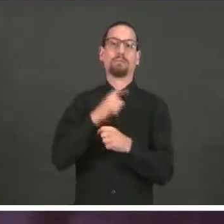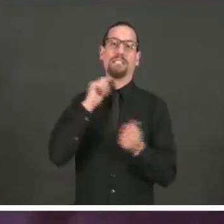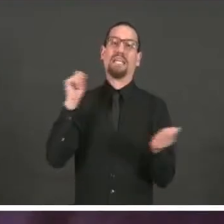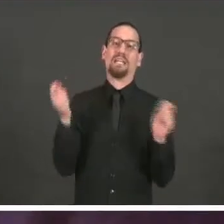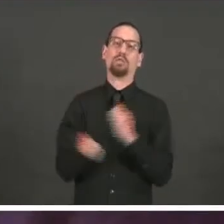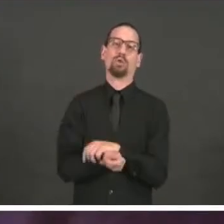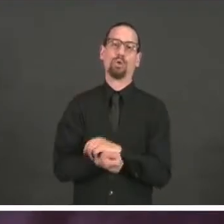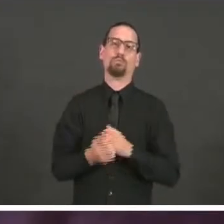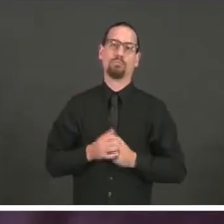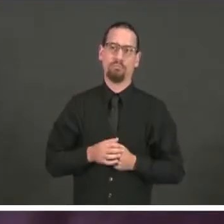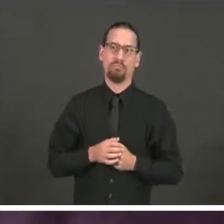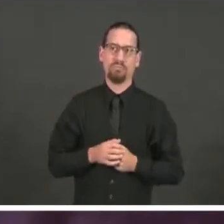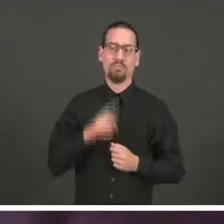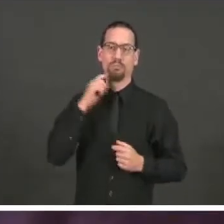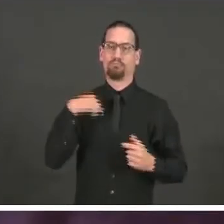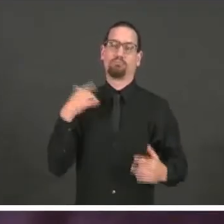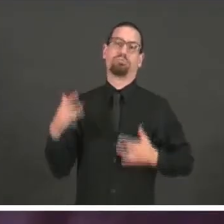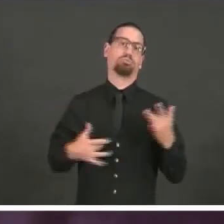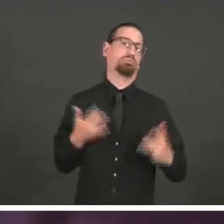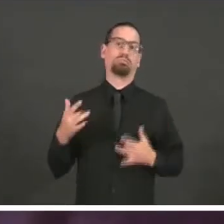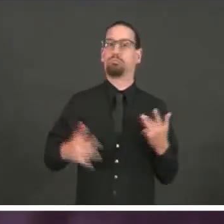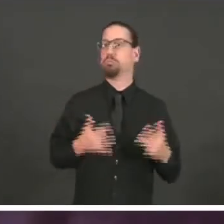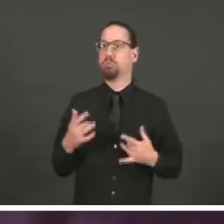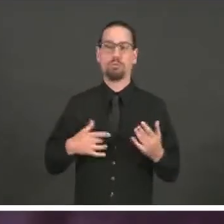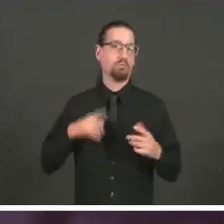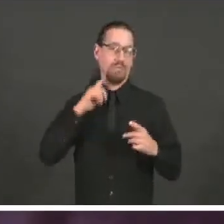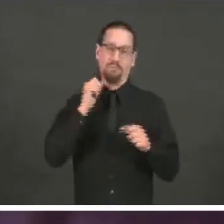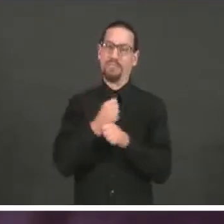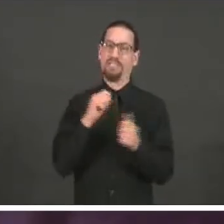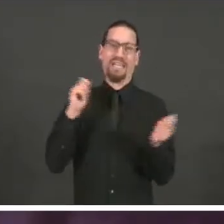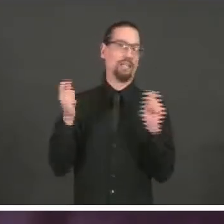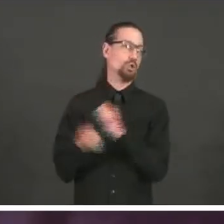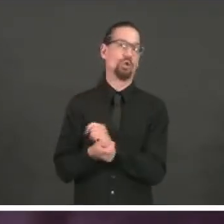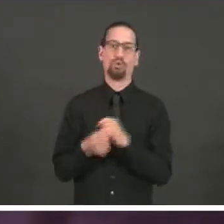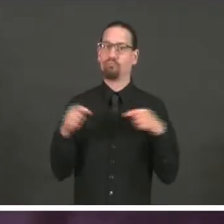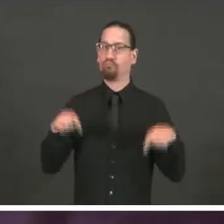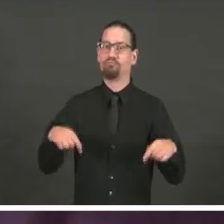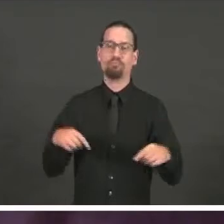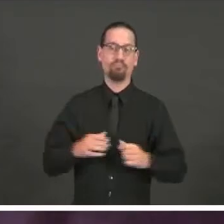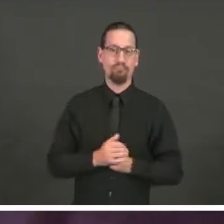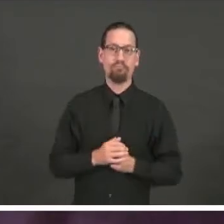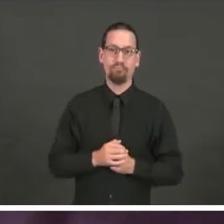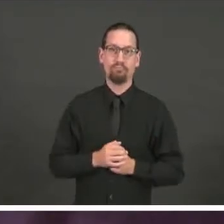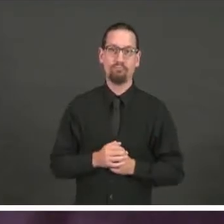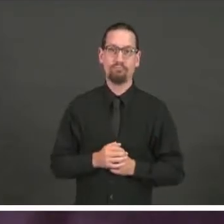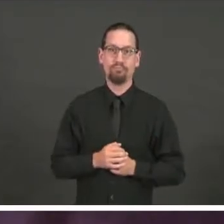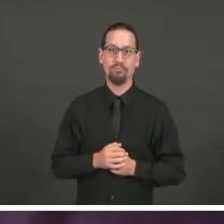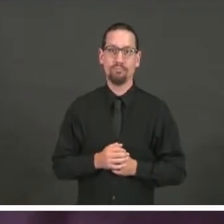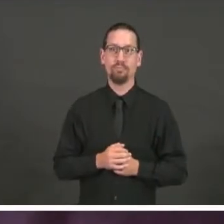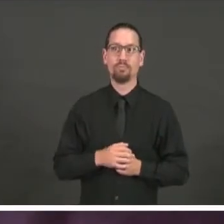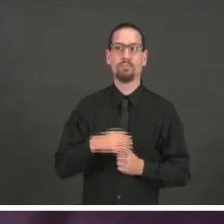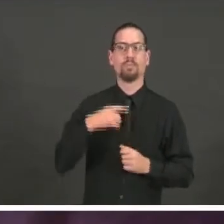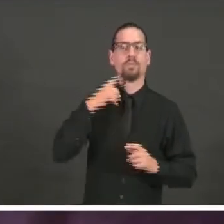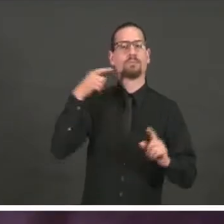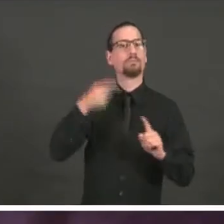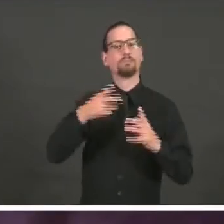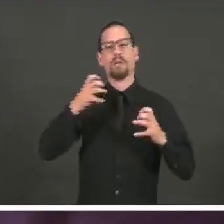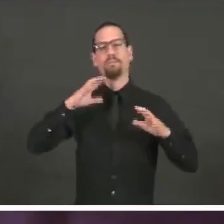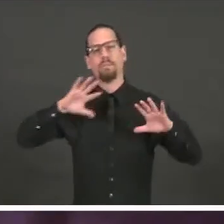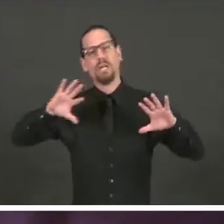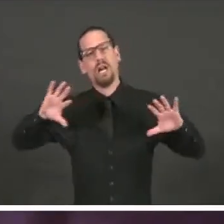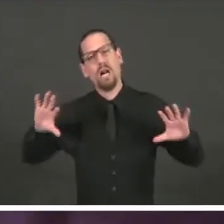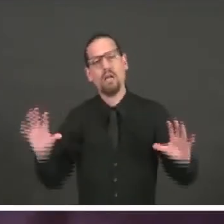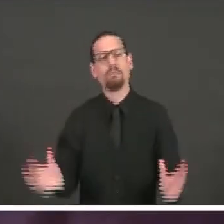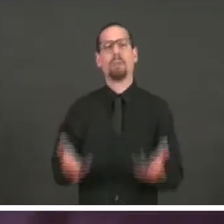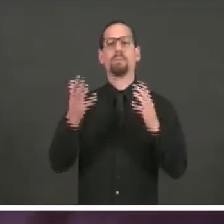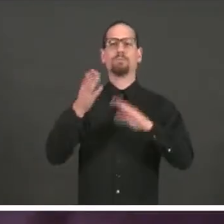excited. You know, we became national leaders because we propped up distance learning. That did not mean